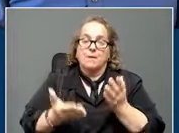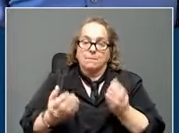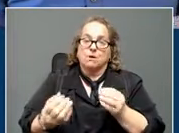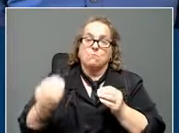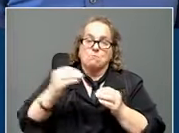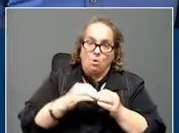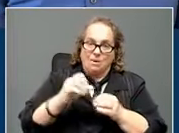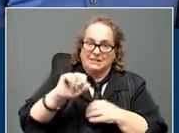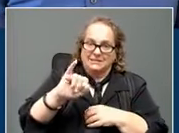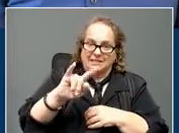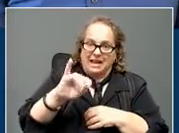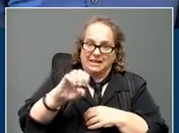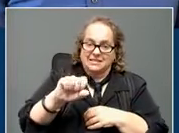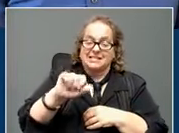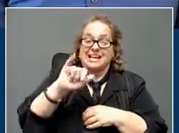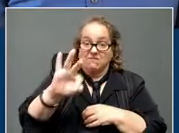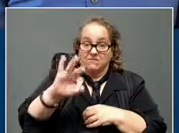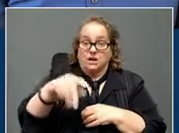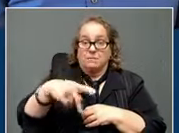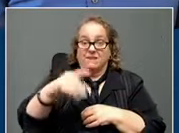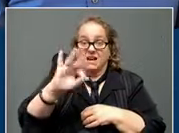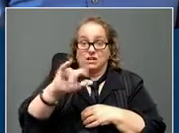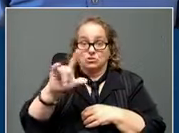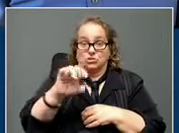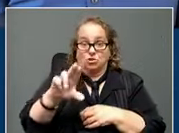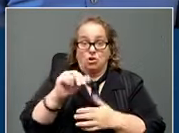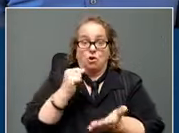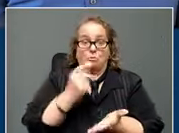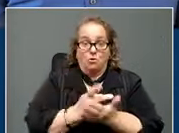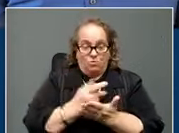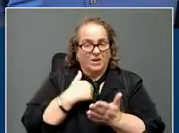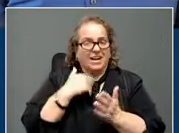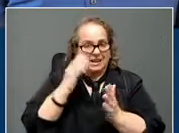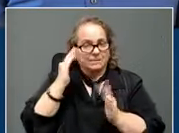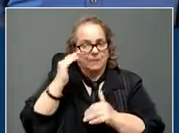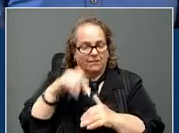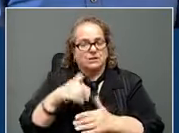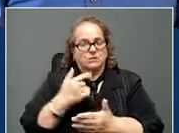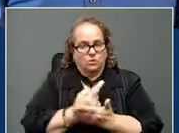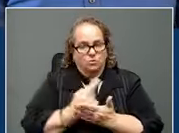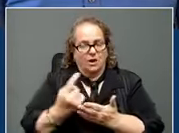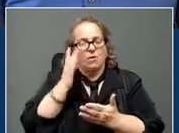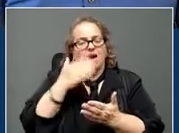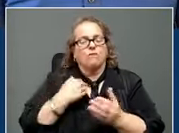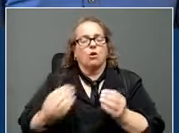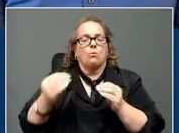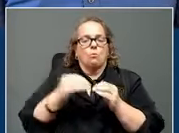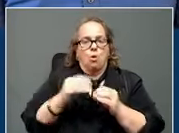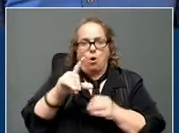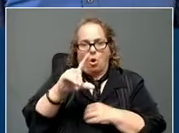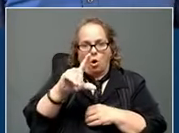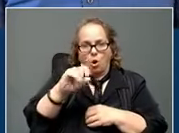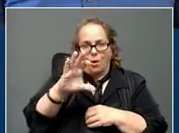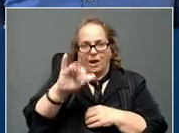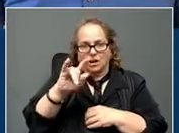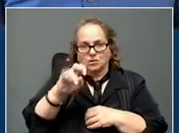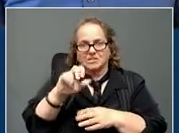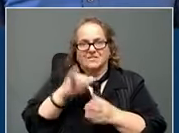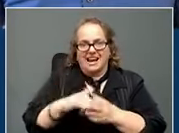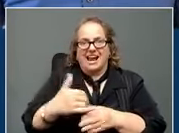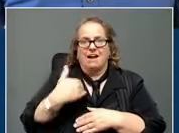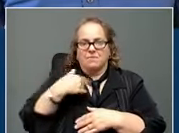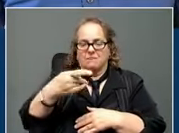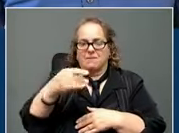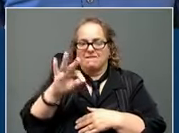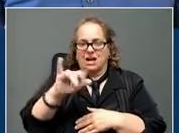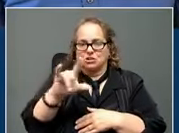If Pfizer is approved, as we anticipate this week, there will be more locations that probably have Pfizer, because now that there's a